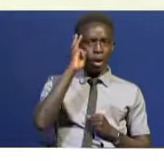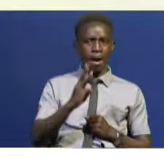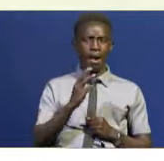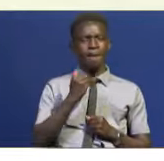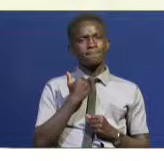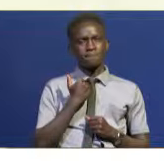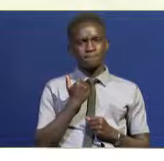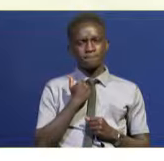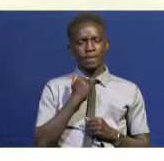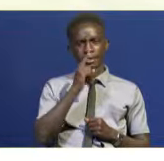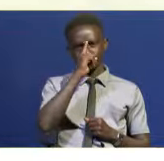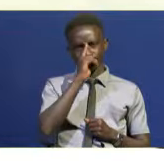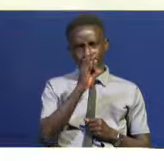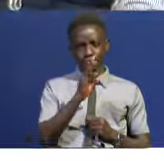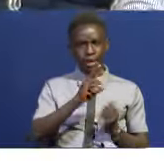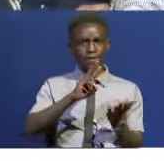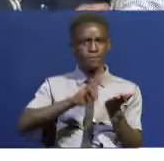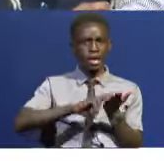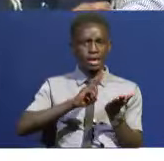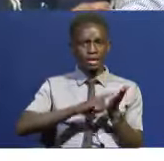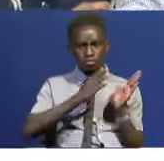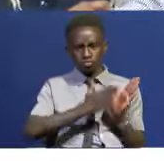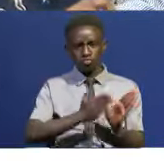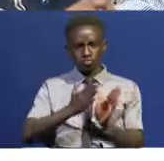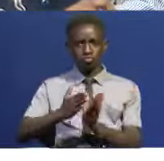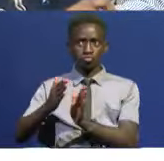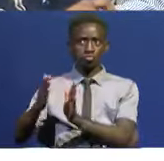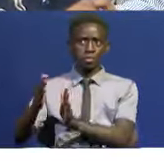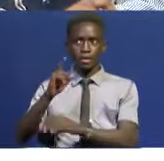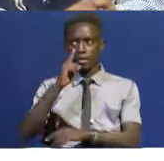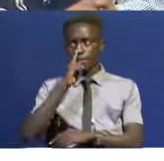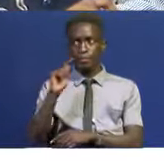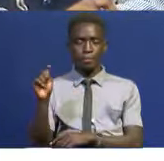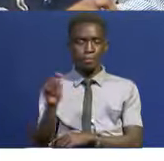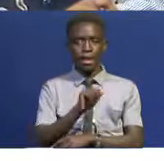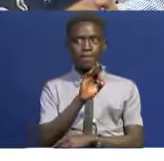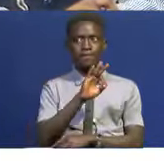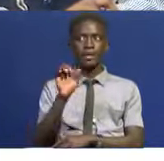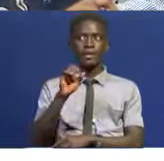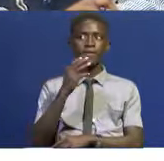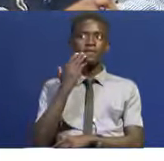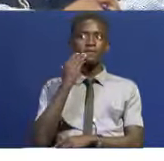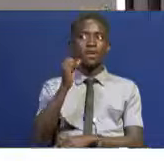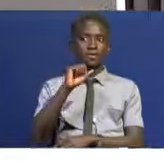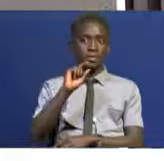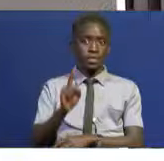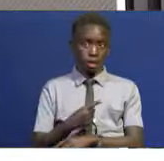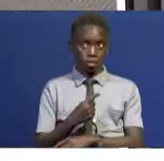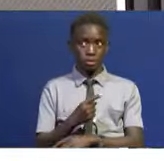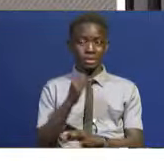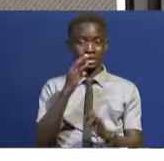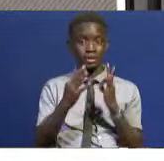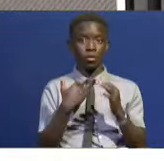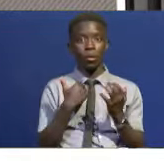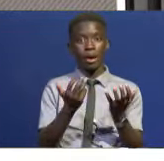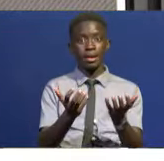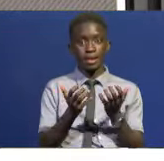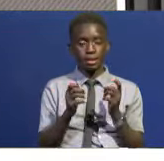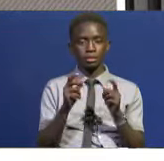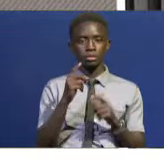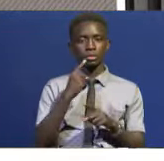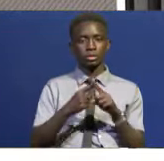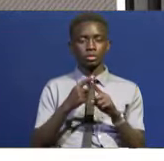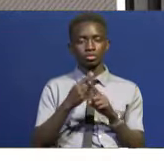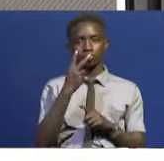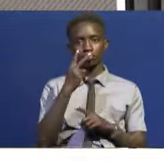procedures, including an initial registration fee of 500,000 shillings for a two-year certificate. They know their rights. We